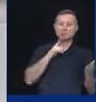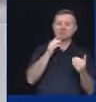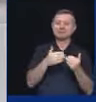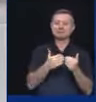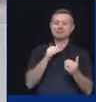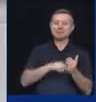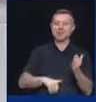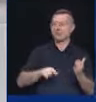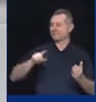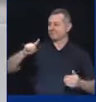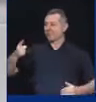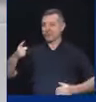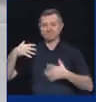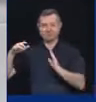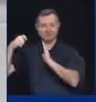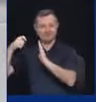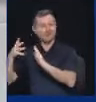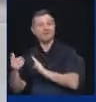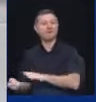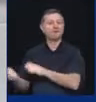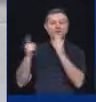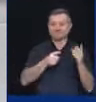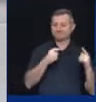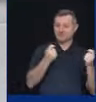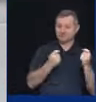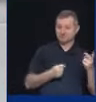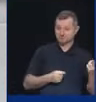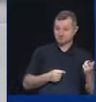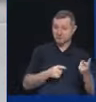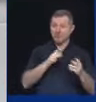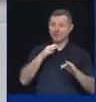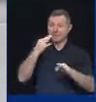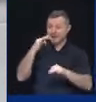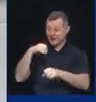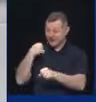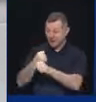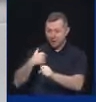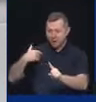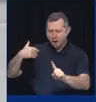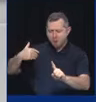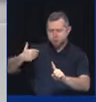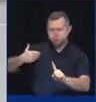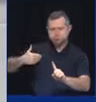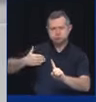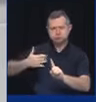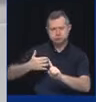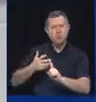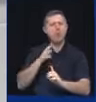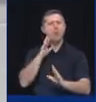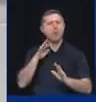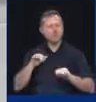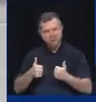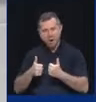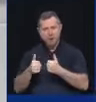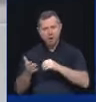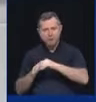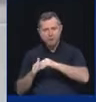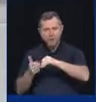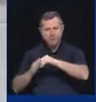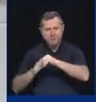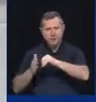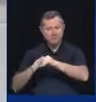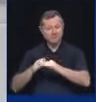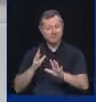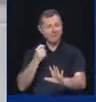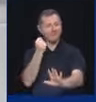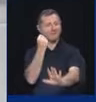Well, the next 19 years were not without its challenges, but generally, I was right about that first one